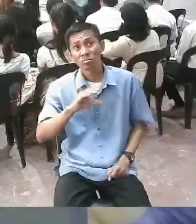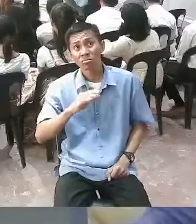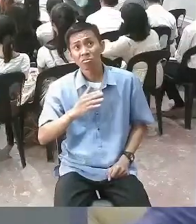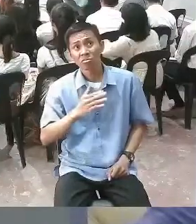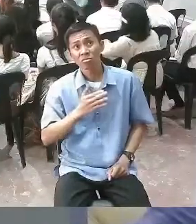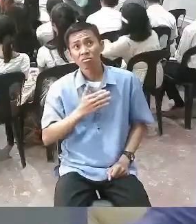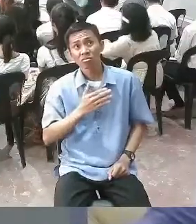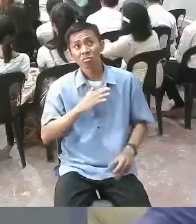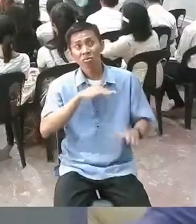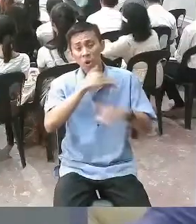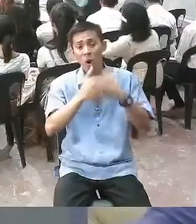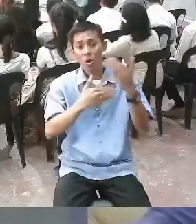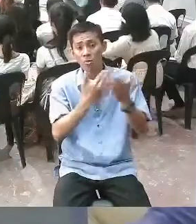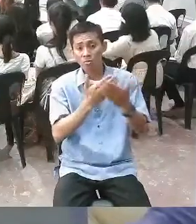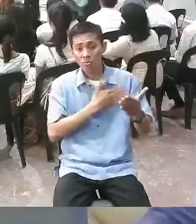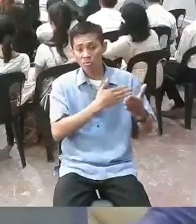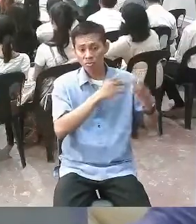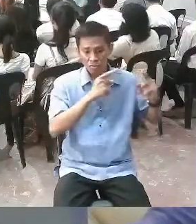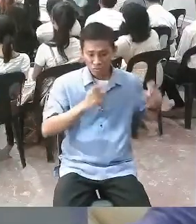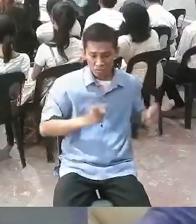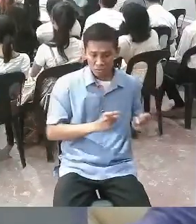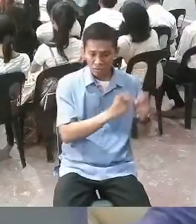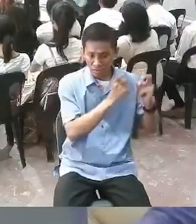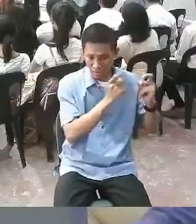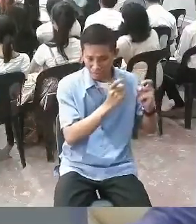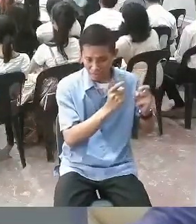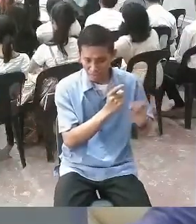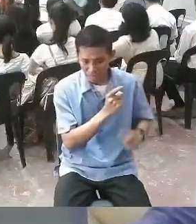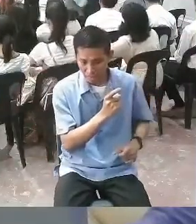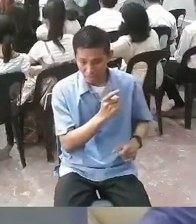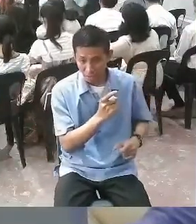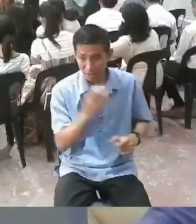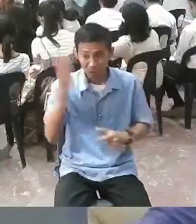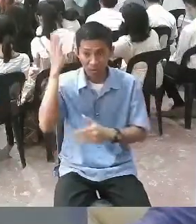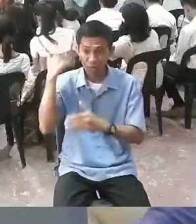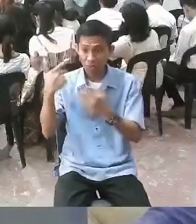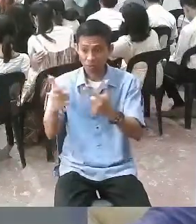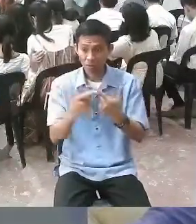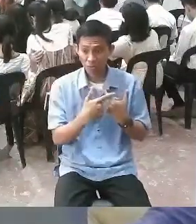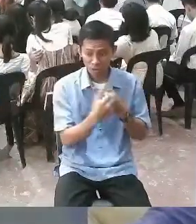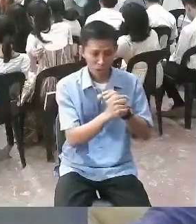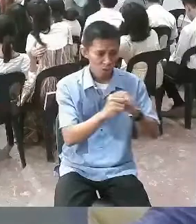these things I thought of and had on my mind before I even became a Christian.